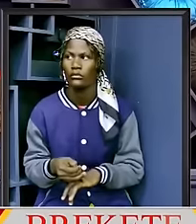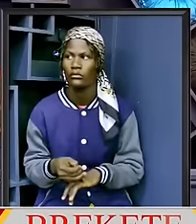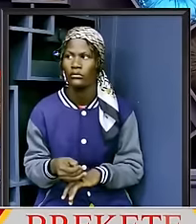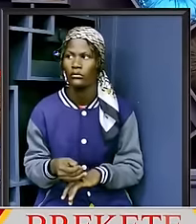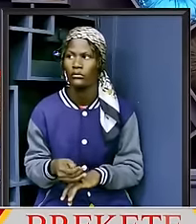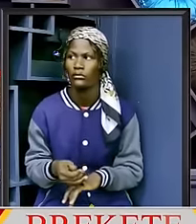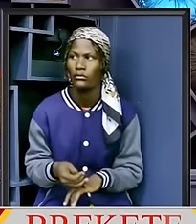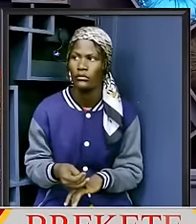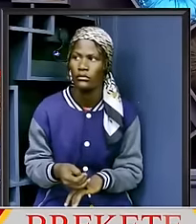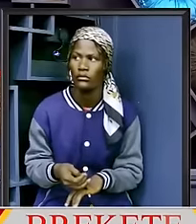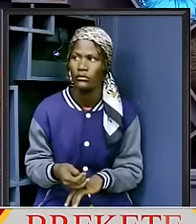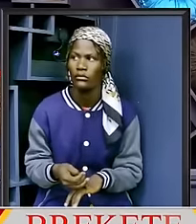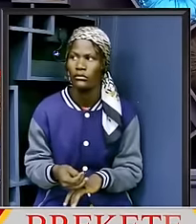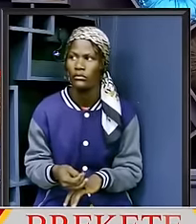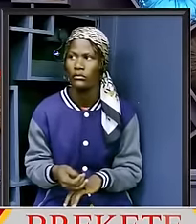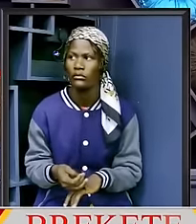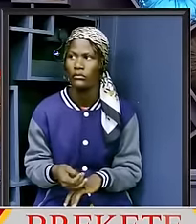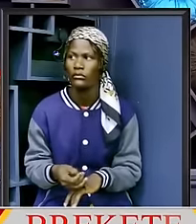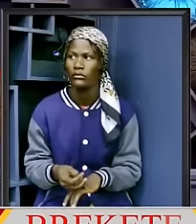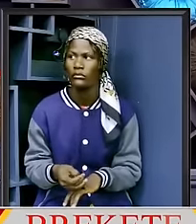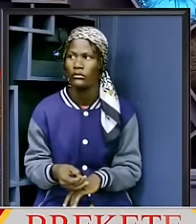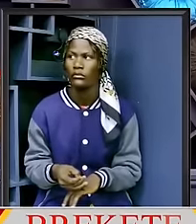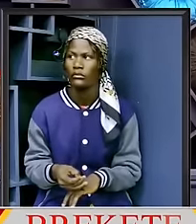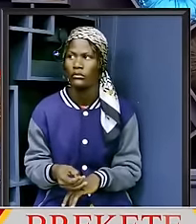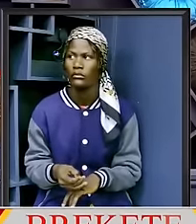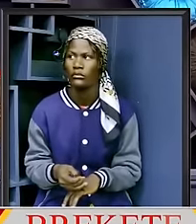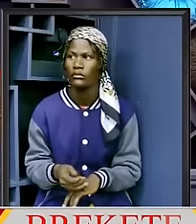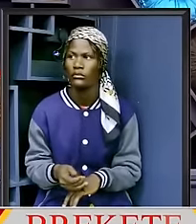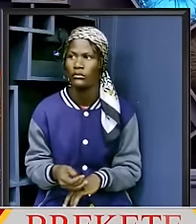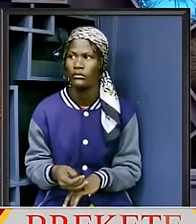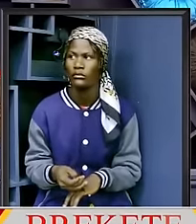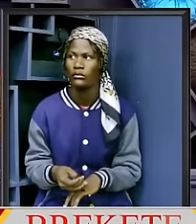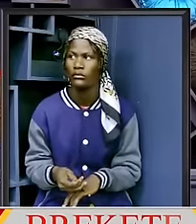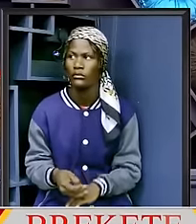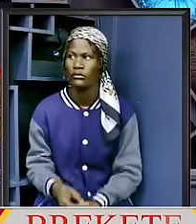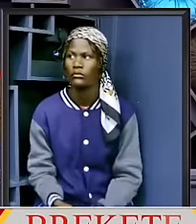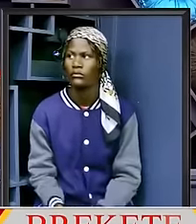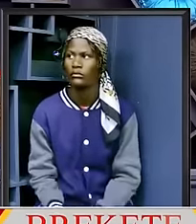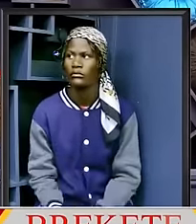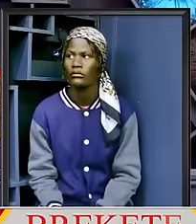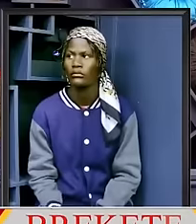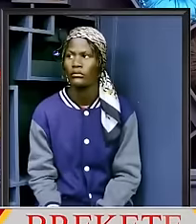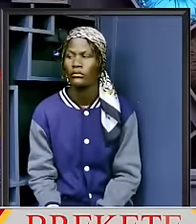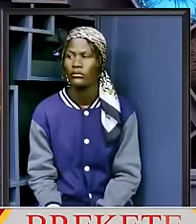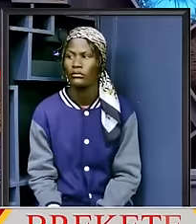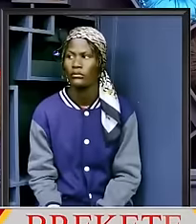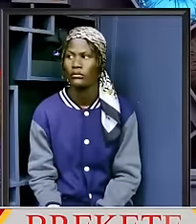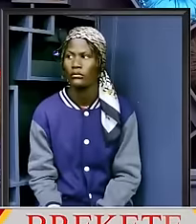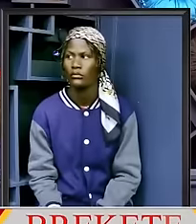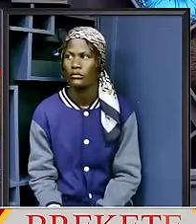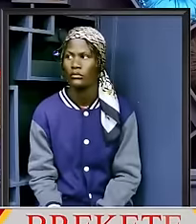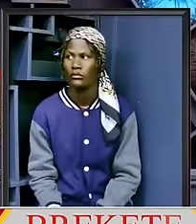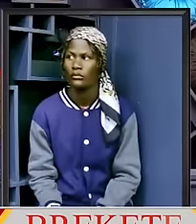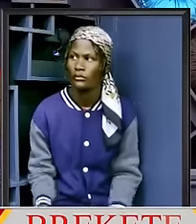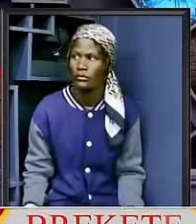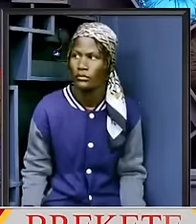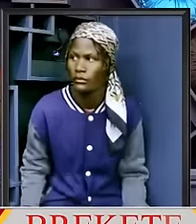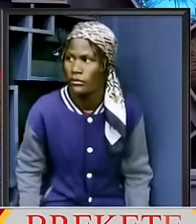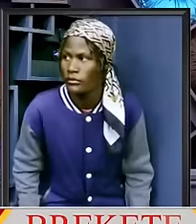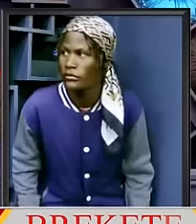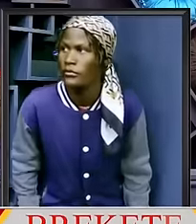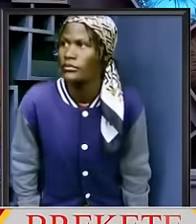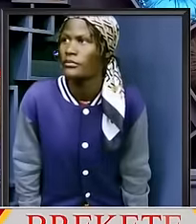Where are they? The chairman is not